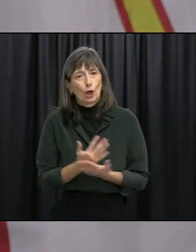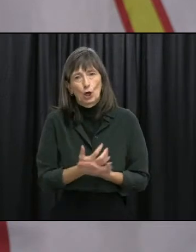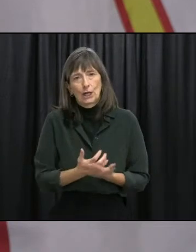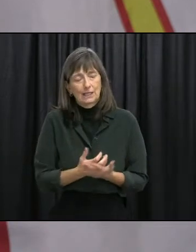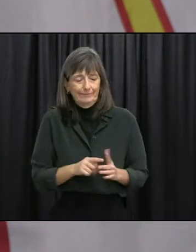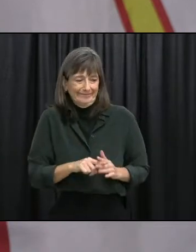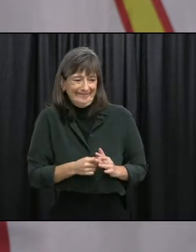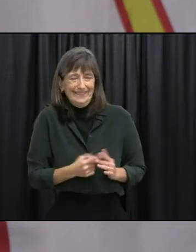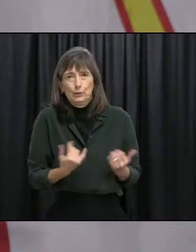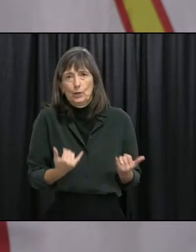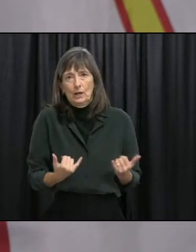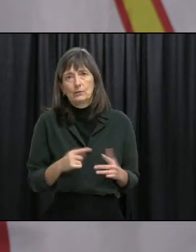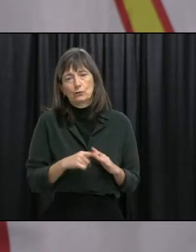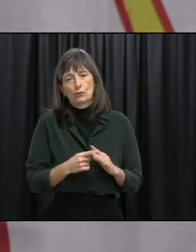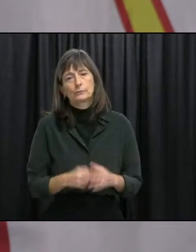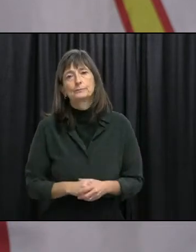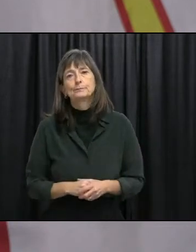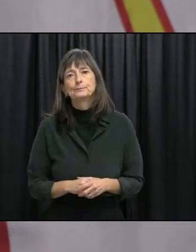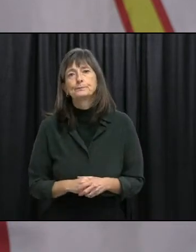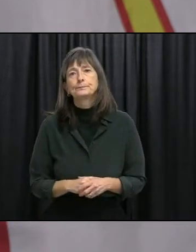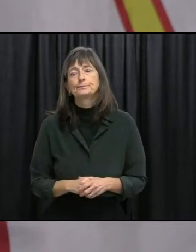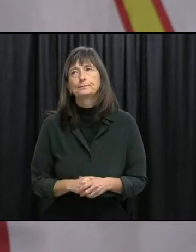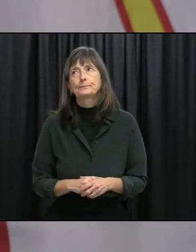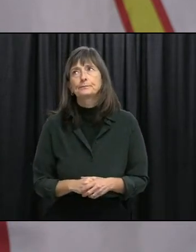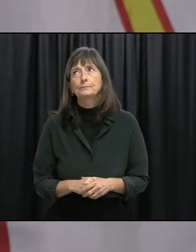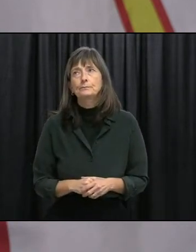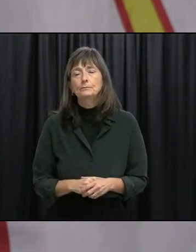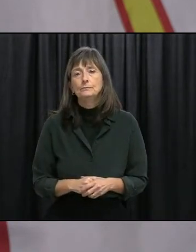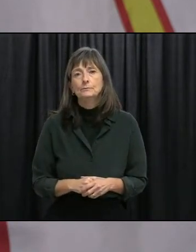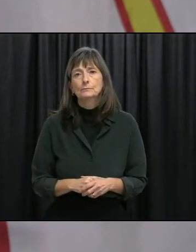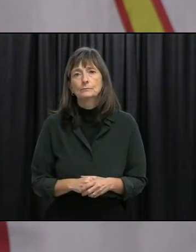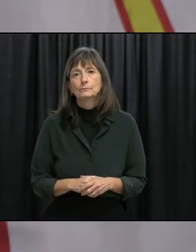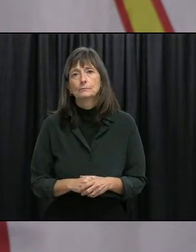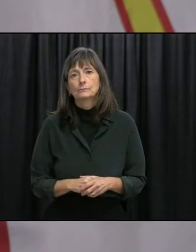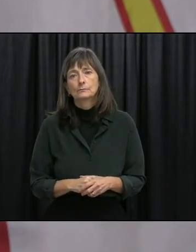early to really say anything. Perfect. That's it for me.